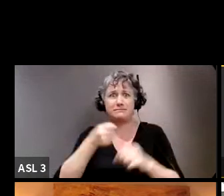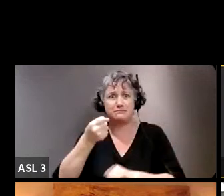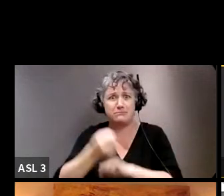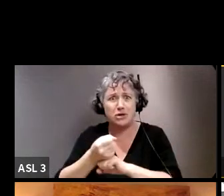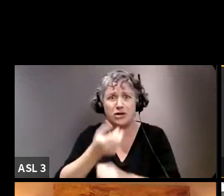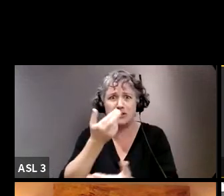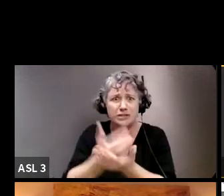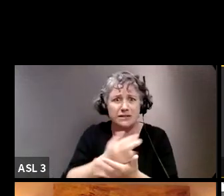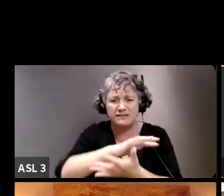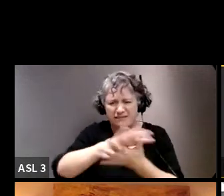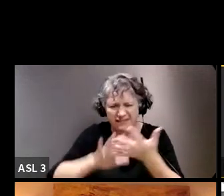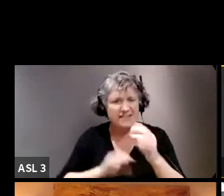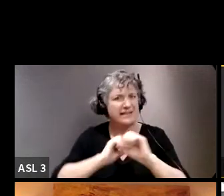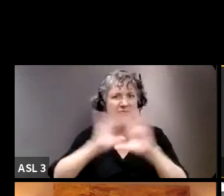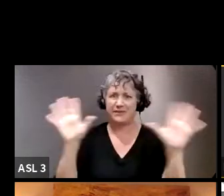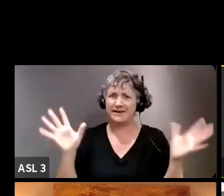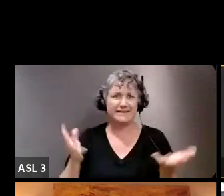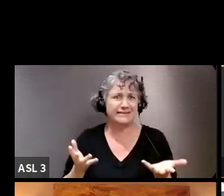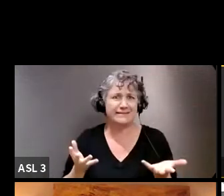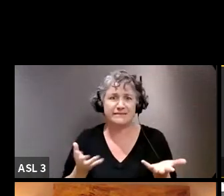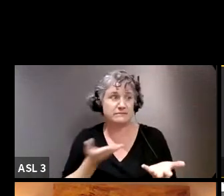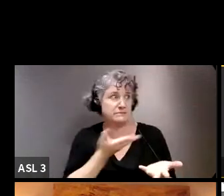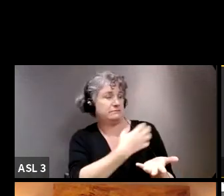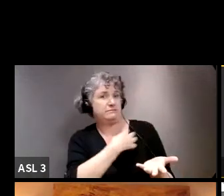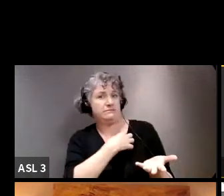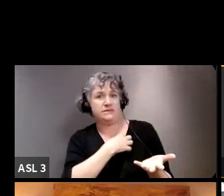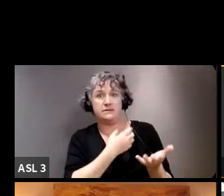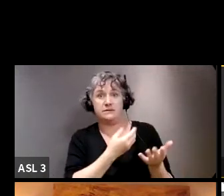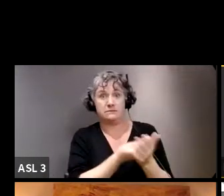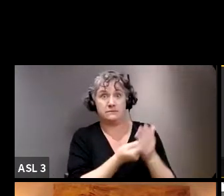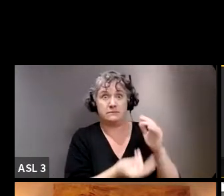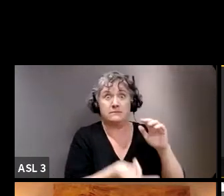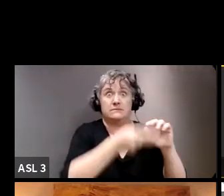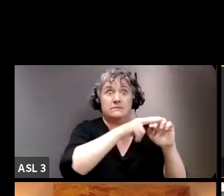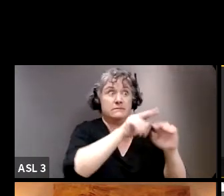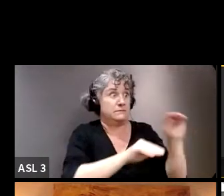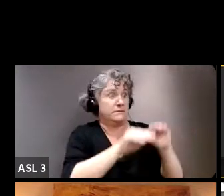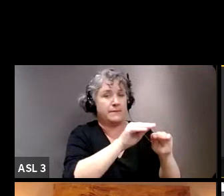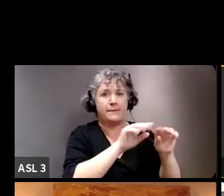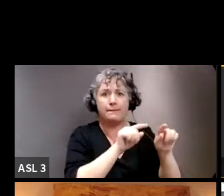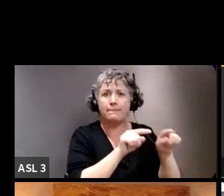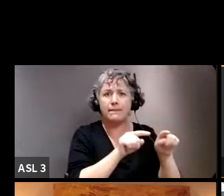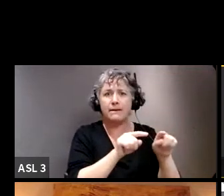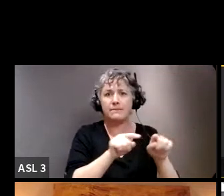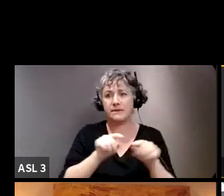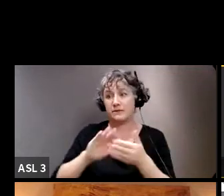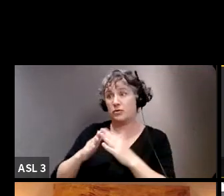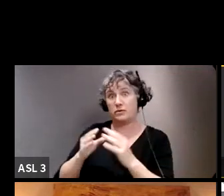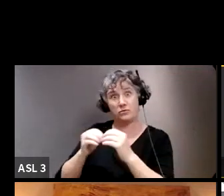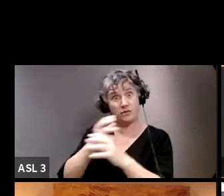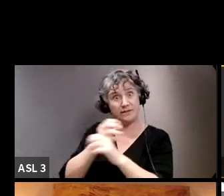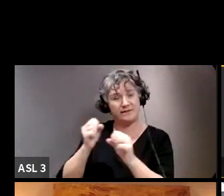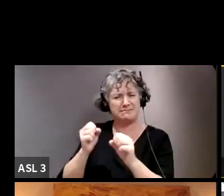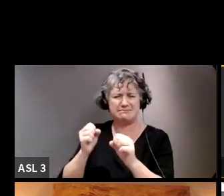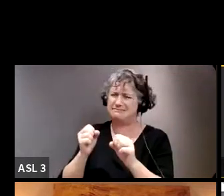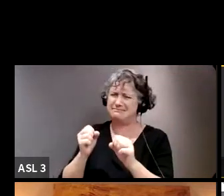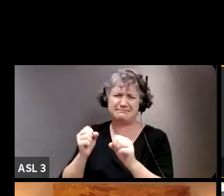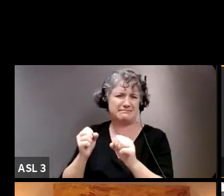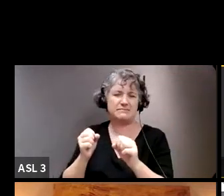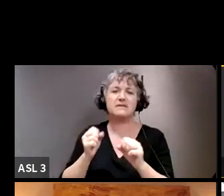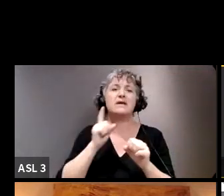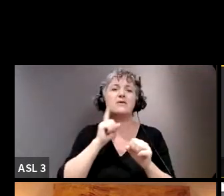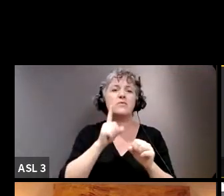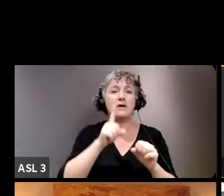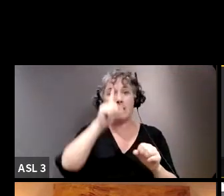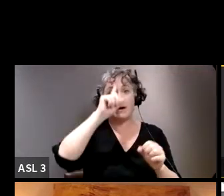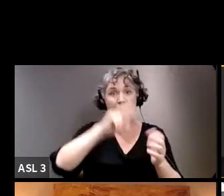resources of any kind granting this budget increase will not only fail to make our communities any safer safer it will actively withhold money